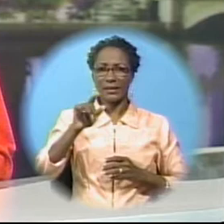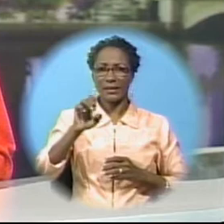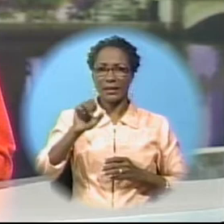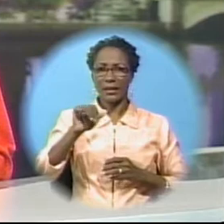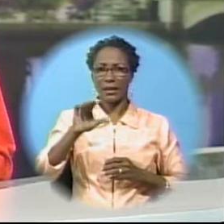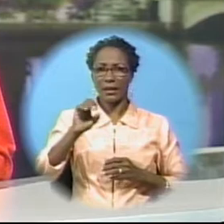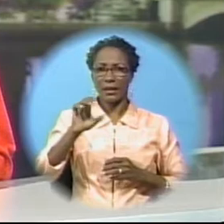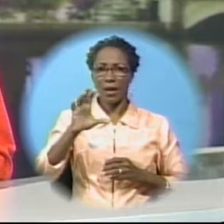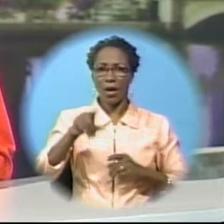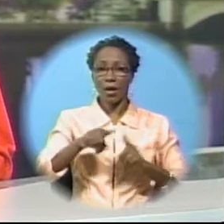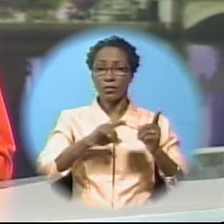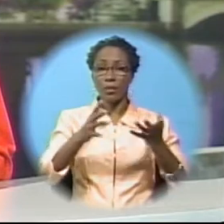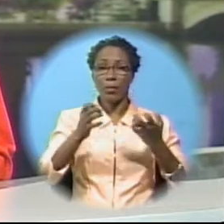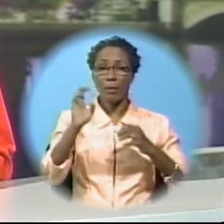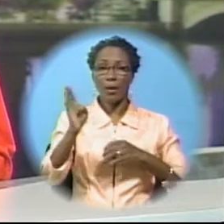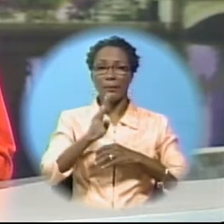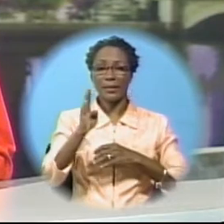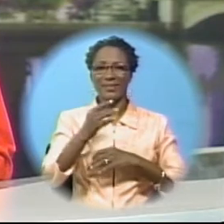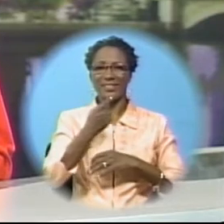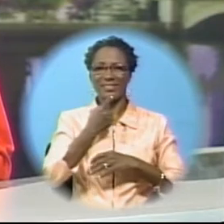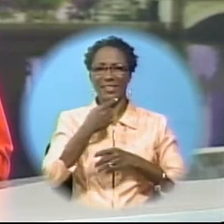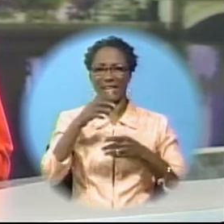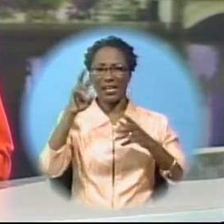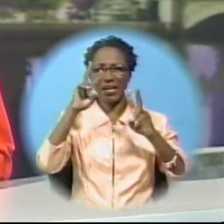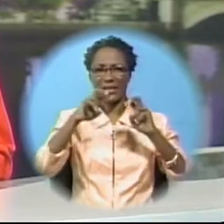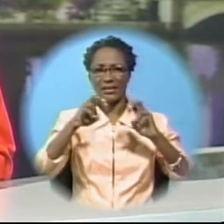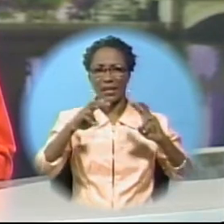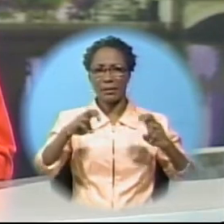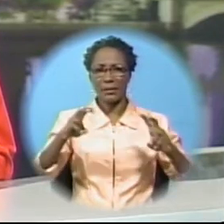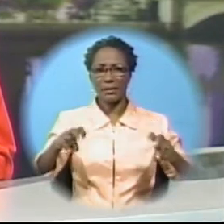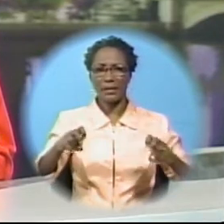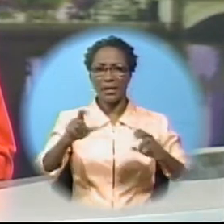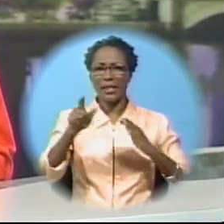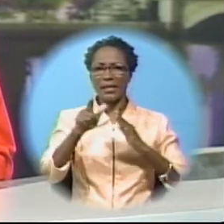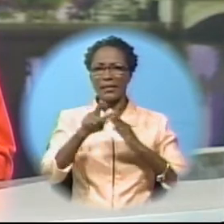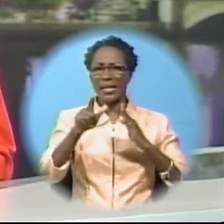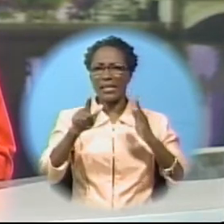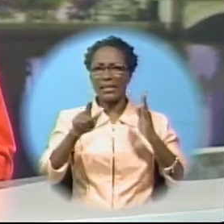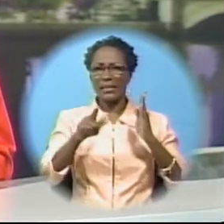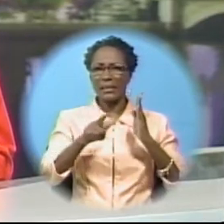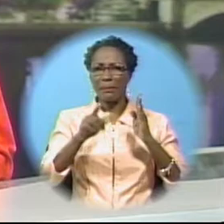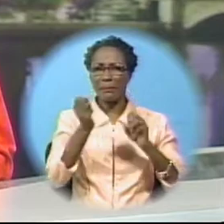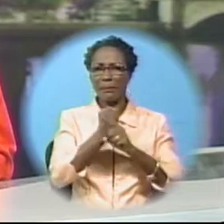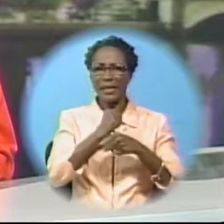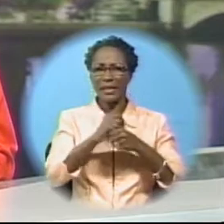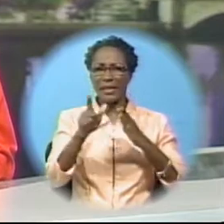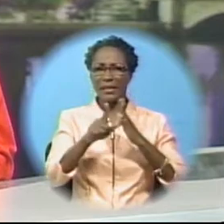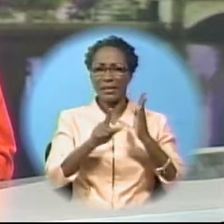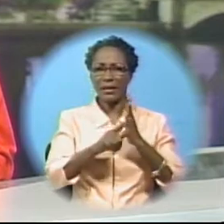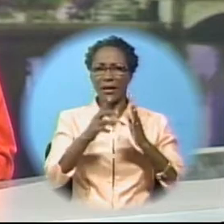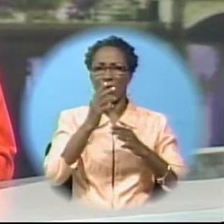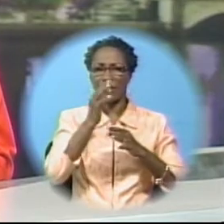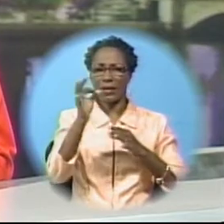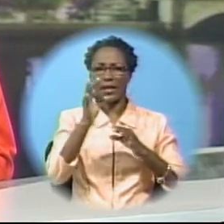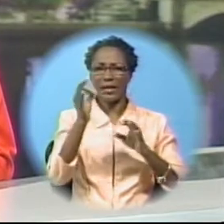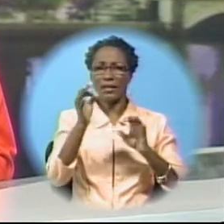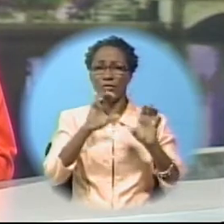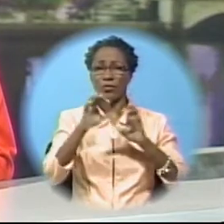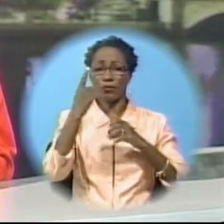Leacock also wants Barbados to seriously examine the effects the legalization of cannabis can have on